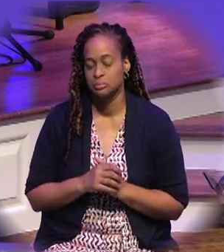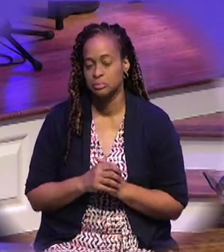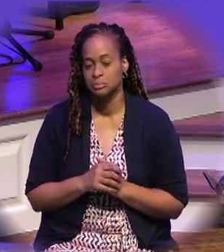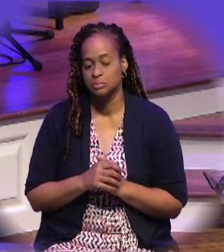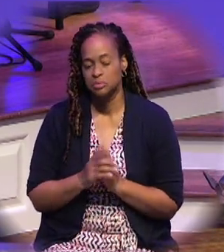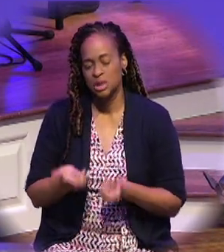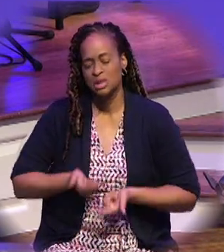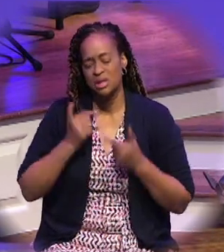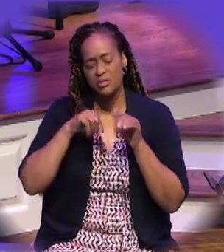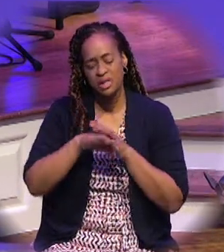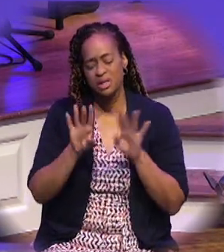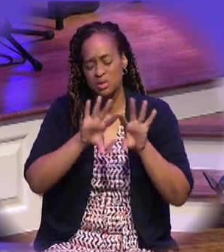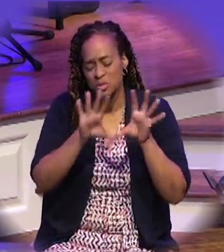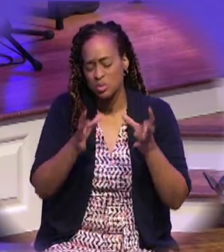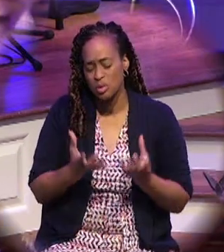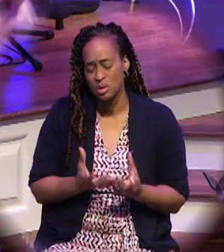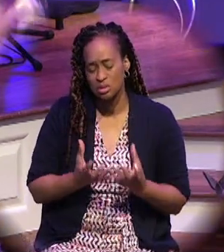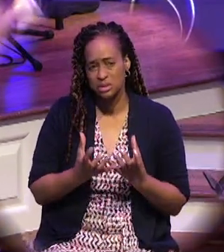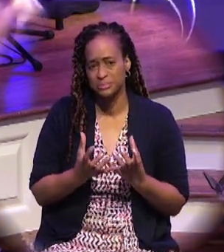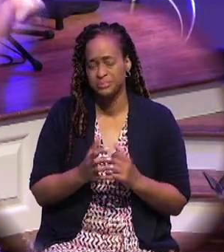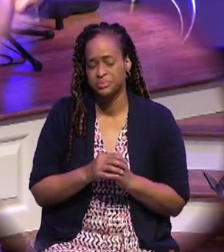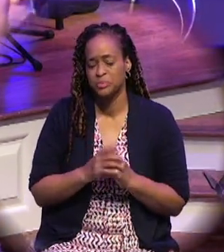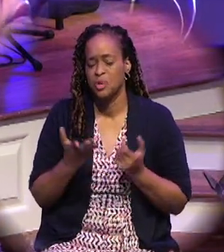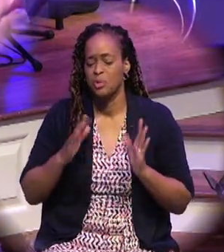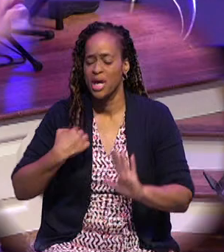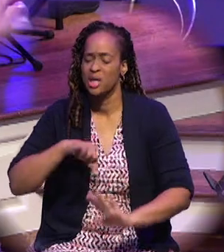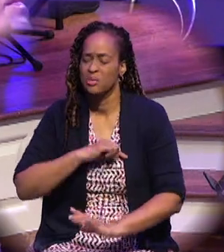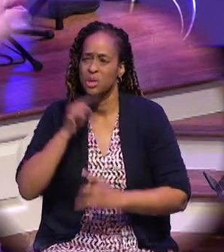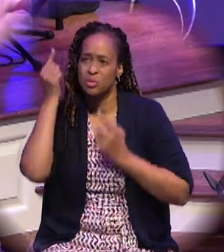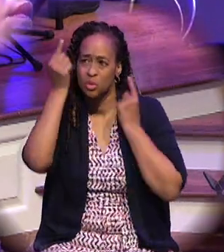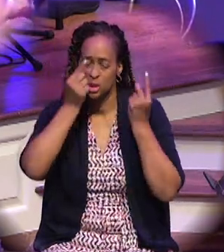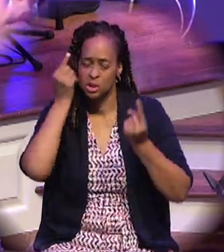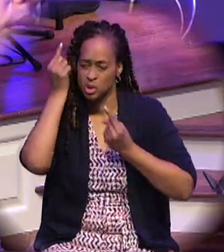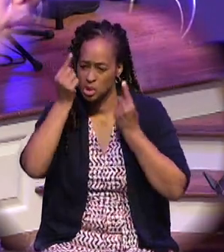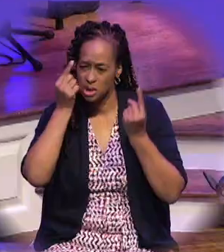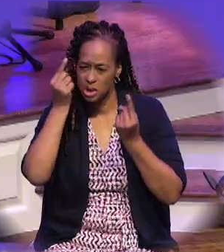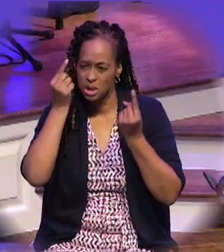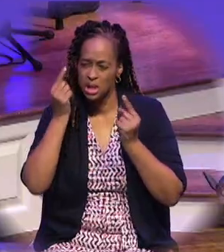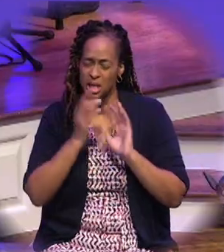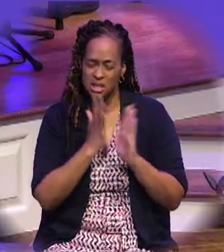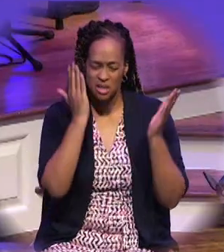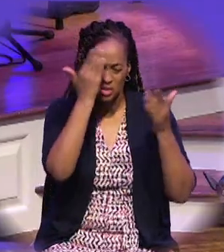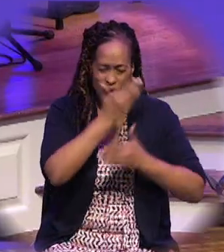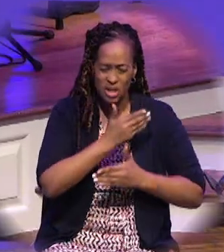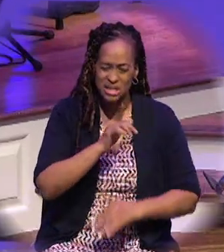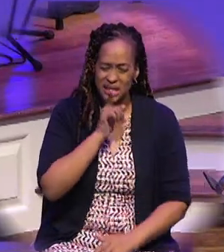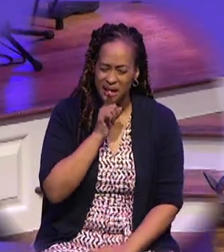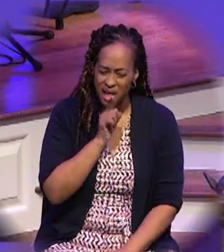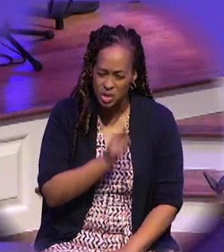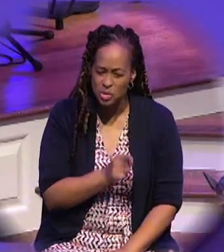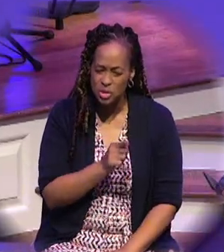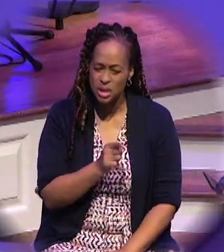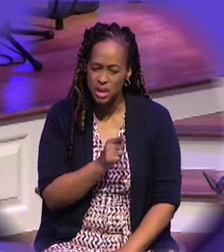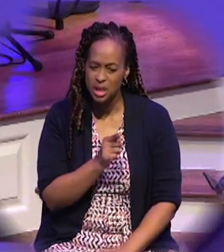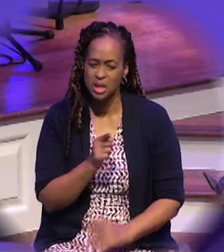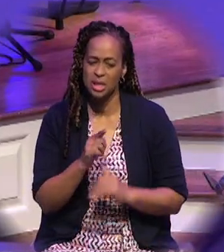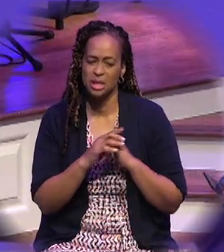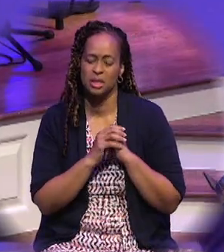live in this world in such a way, and we wonder, is the darkness actually